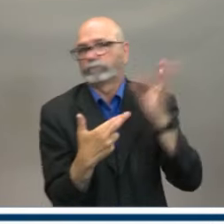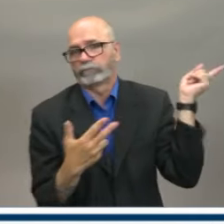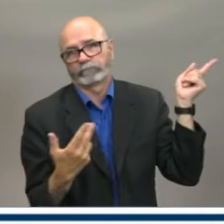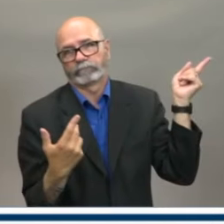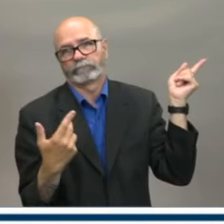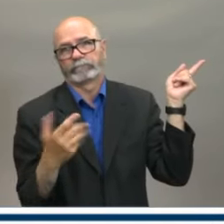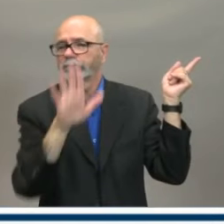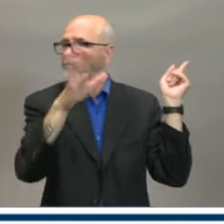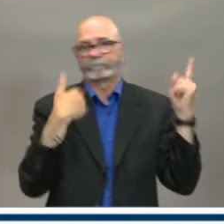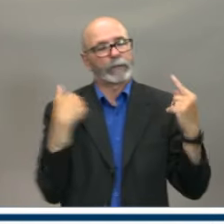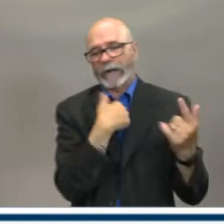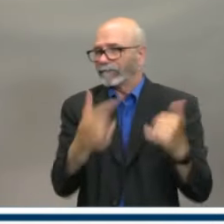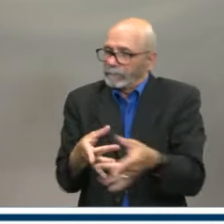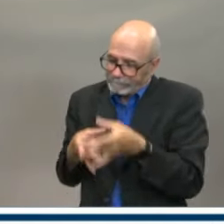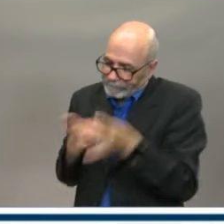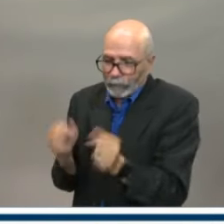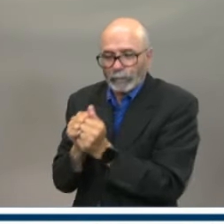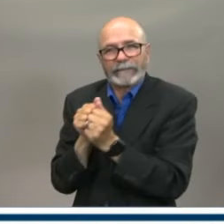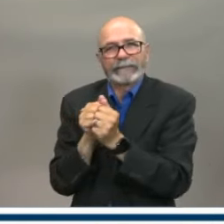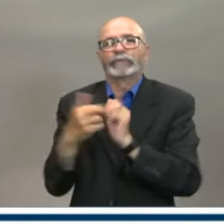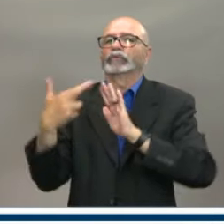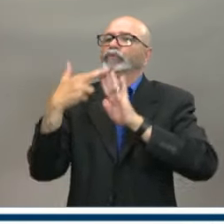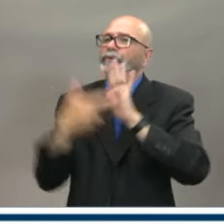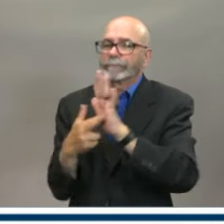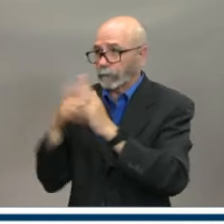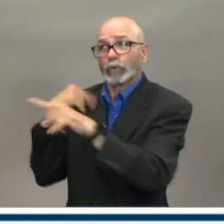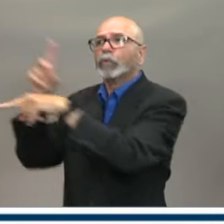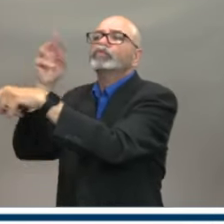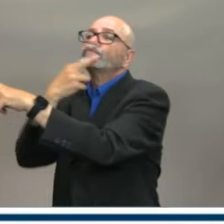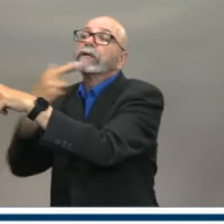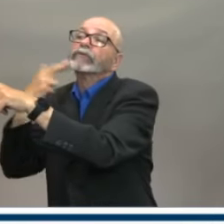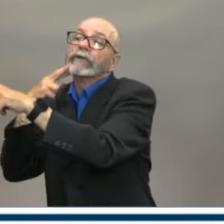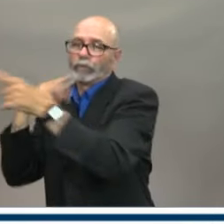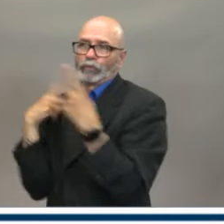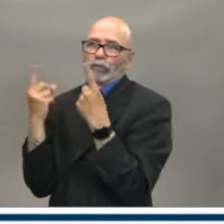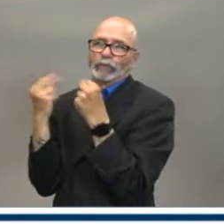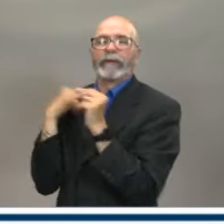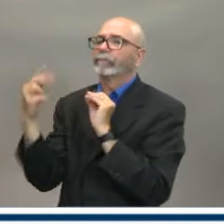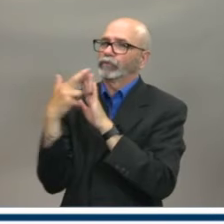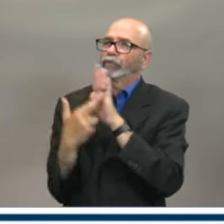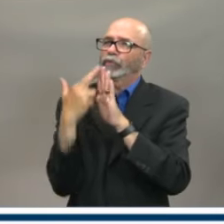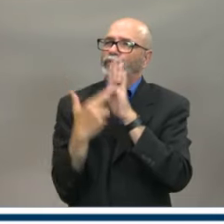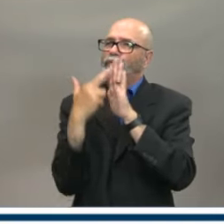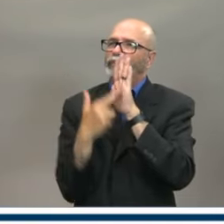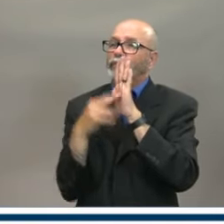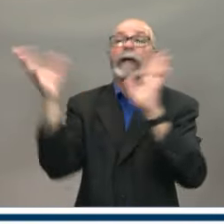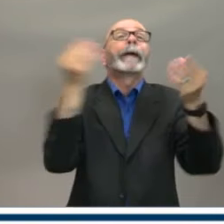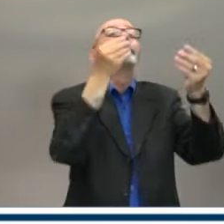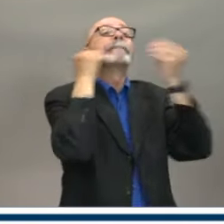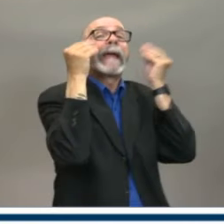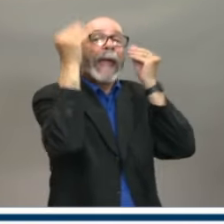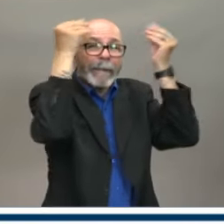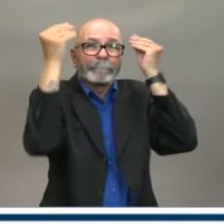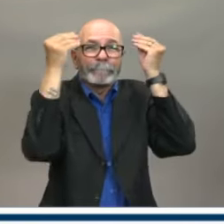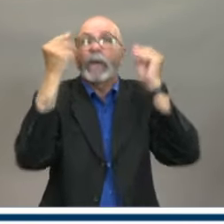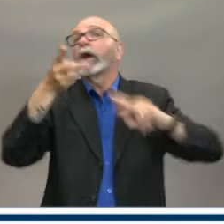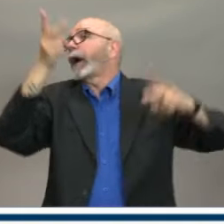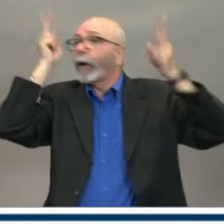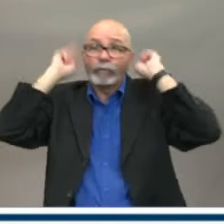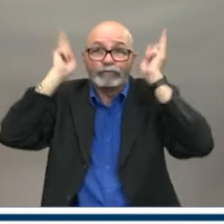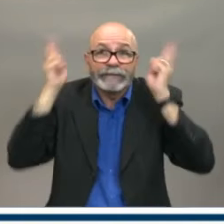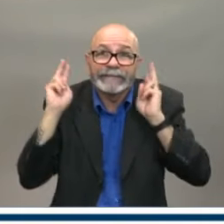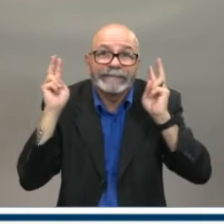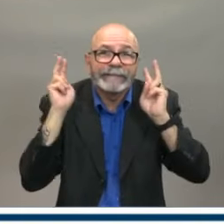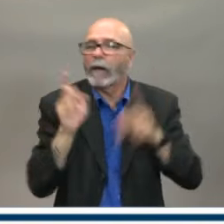that restaurants know what they have to do on day one, that cosmetologists know what they have to do on day one, that